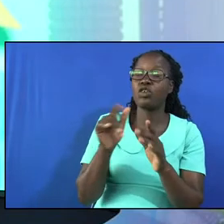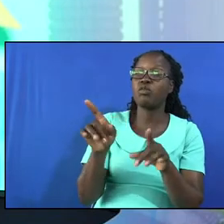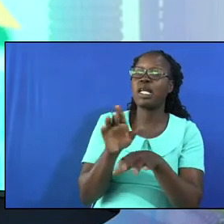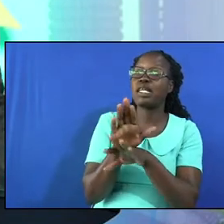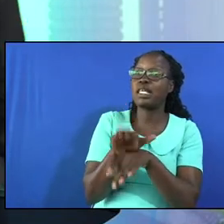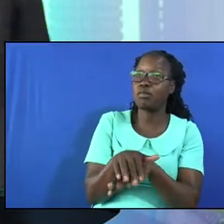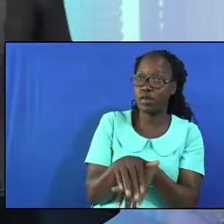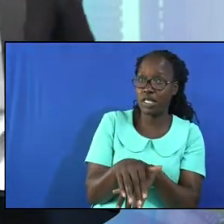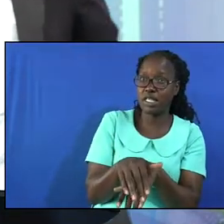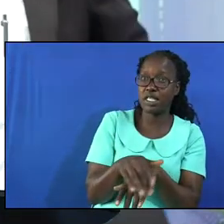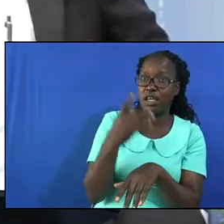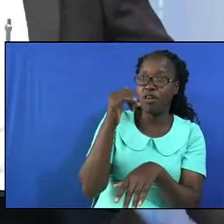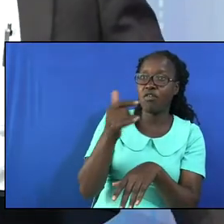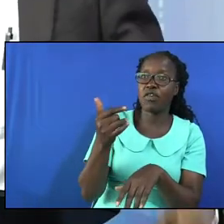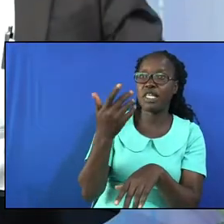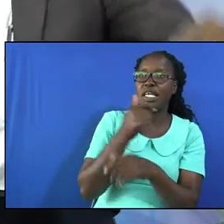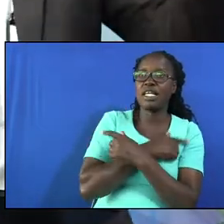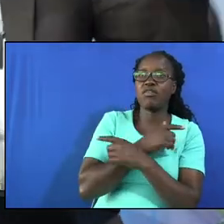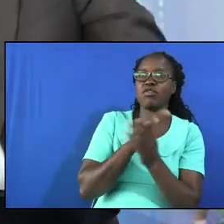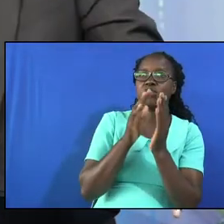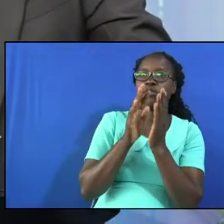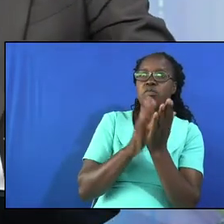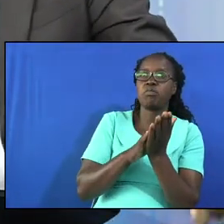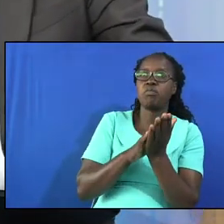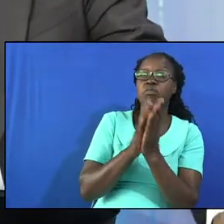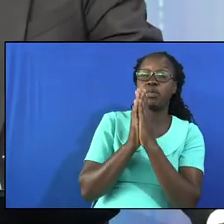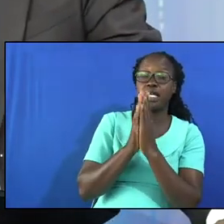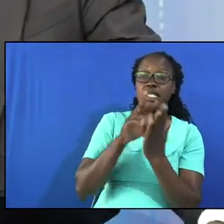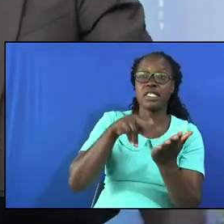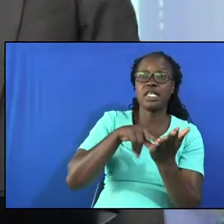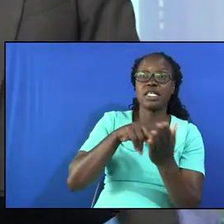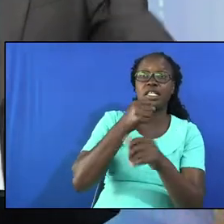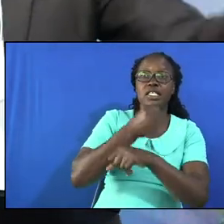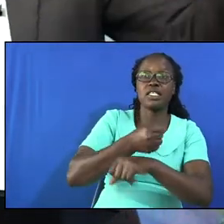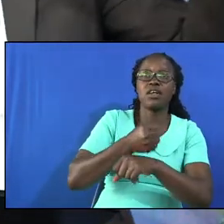the hypocrites, for they love to pray standing in the